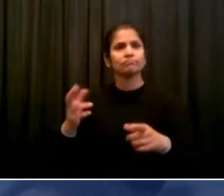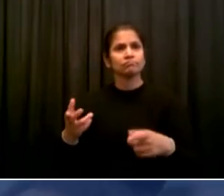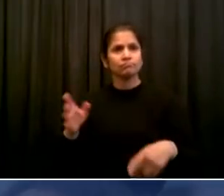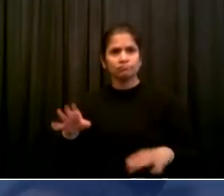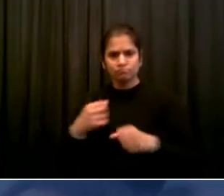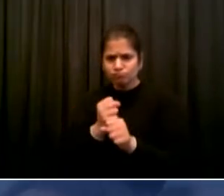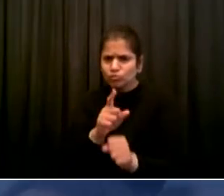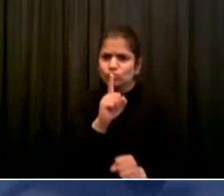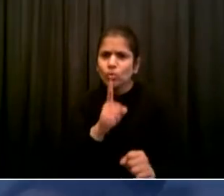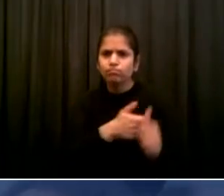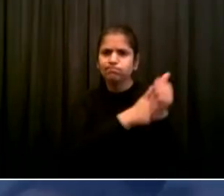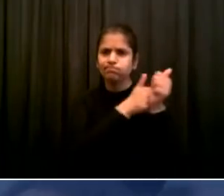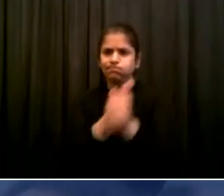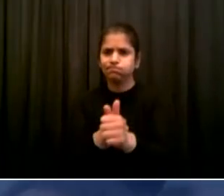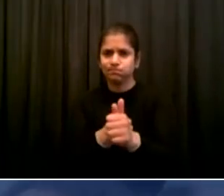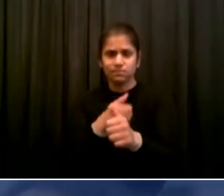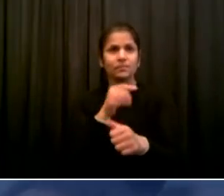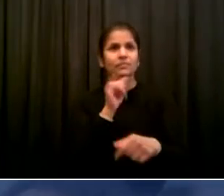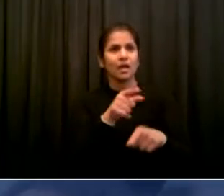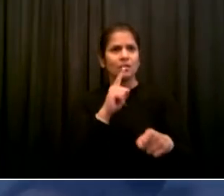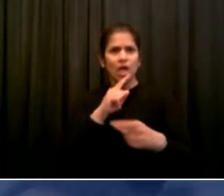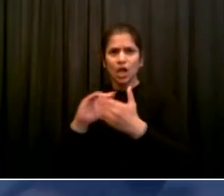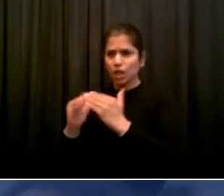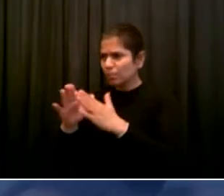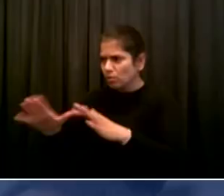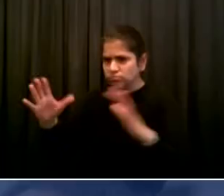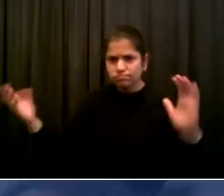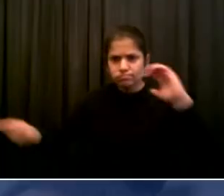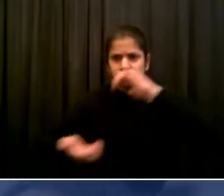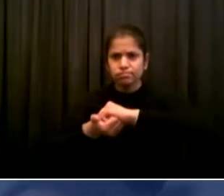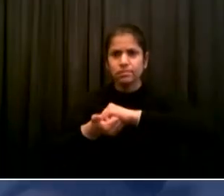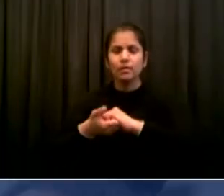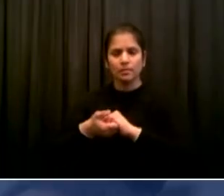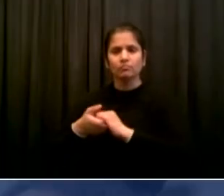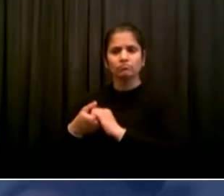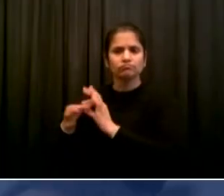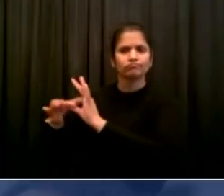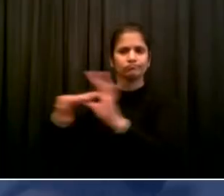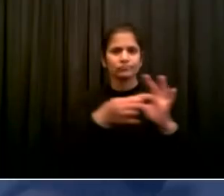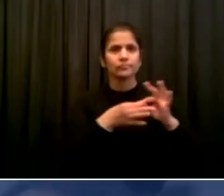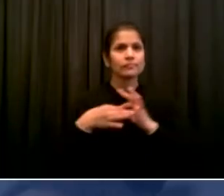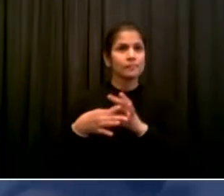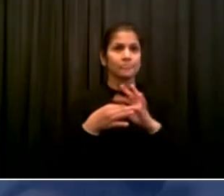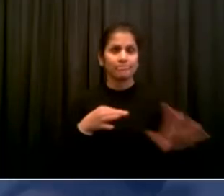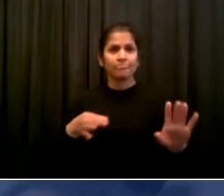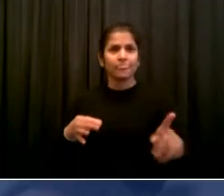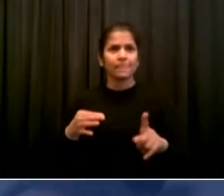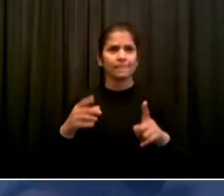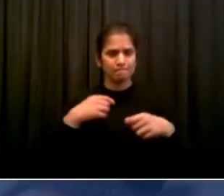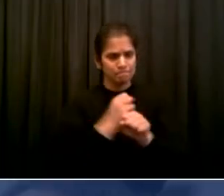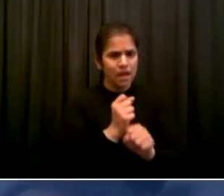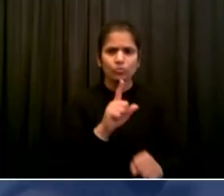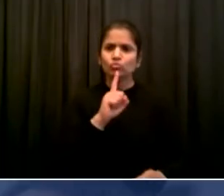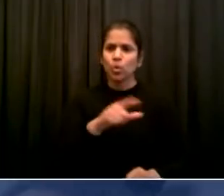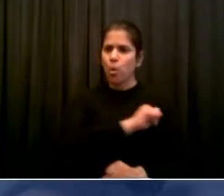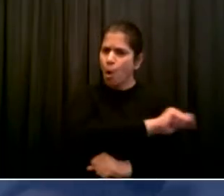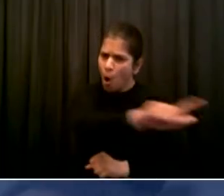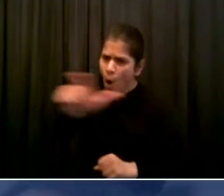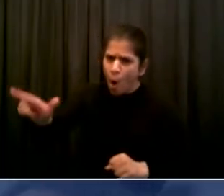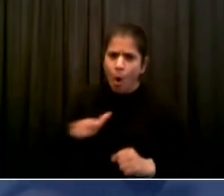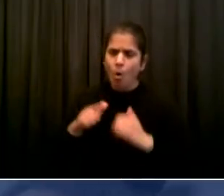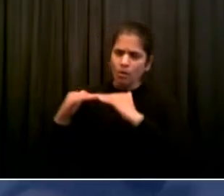to work together for the good of all to keep everyone safe. In this report with these proposals, we deepen transparency and